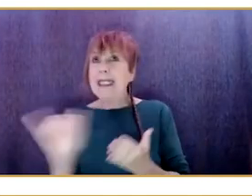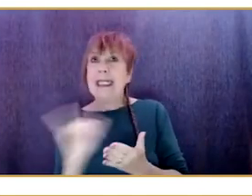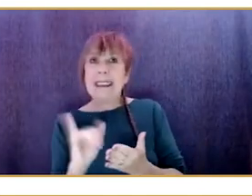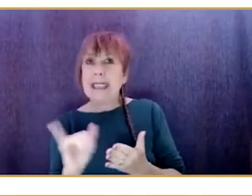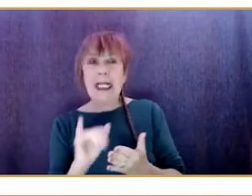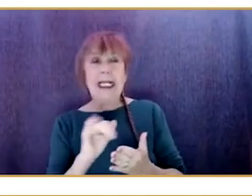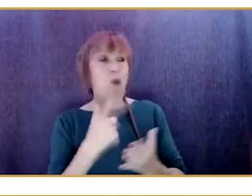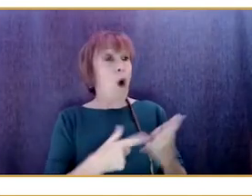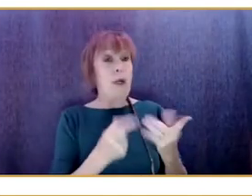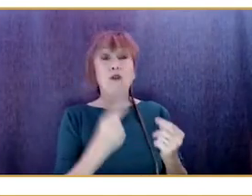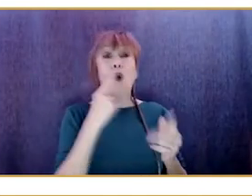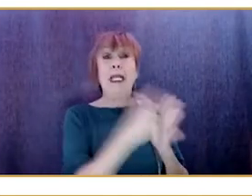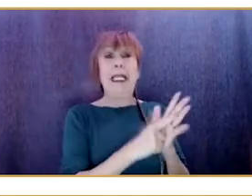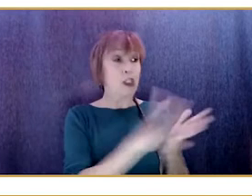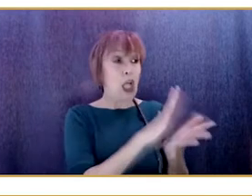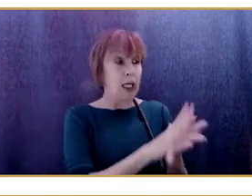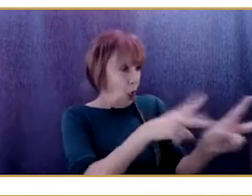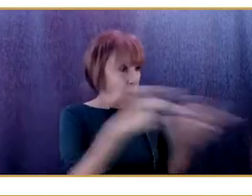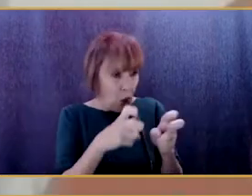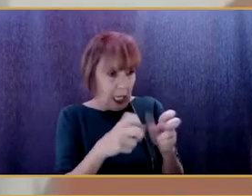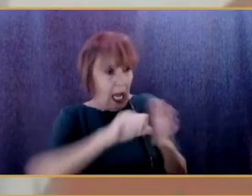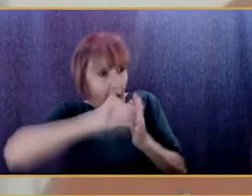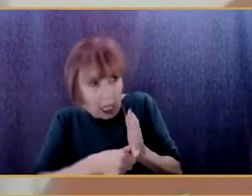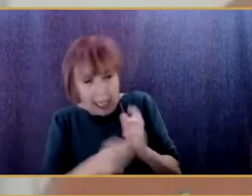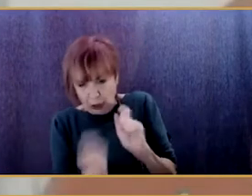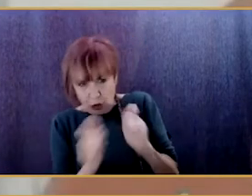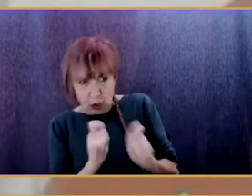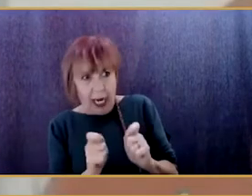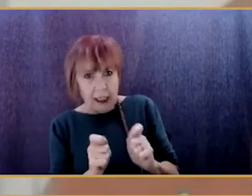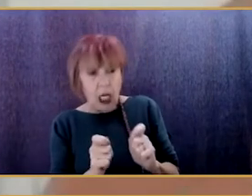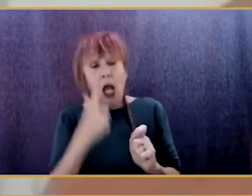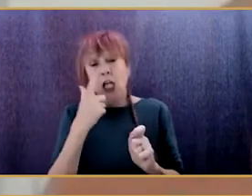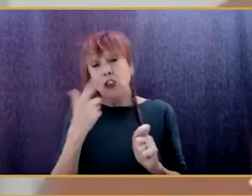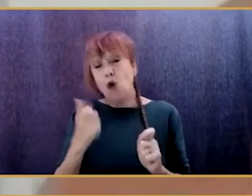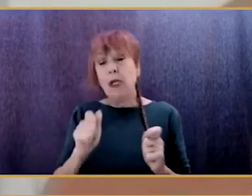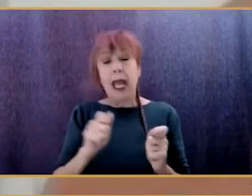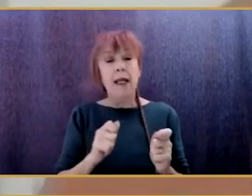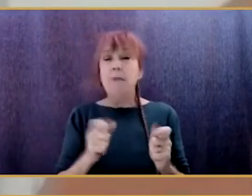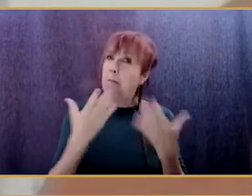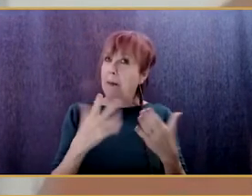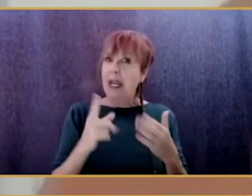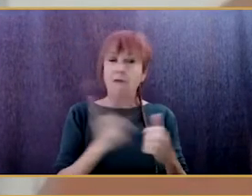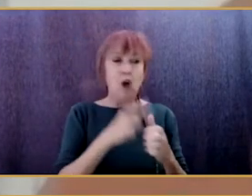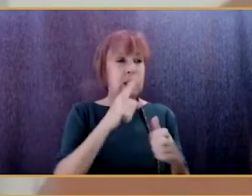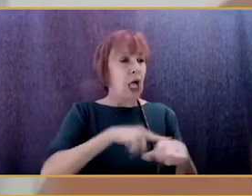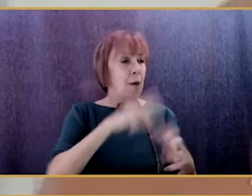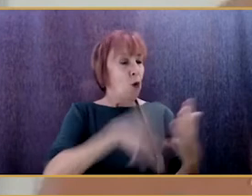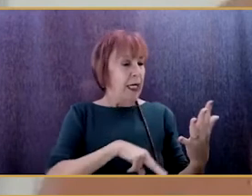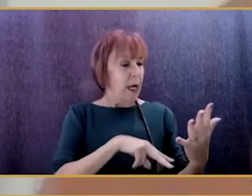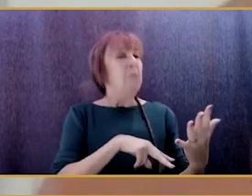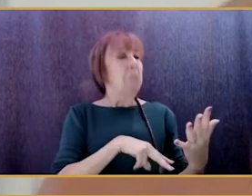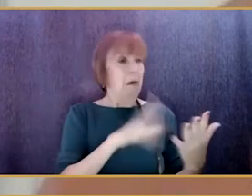to a document Pulling and highlighting it and changing it just a little bit so that you may read it one way the first time and then read it